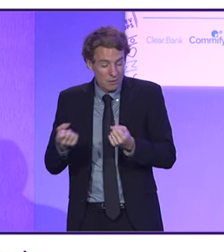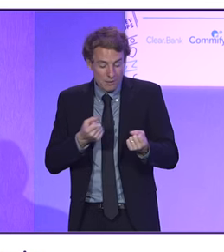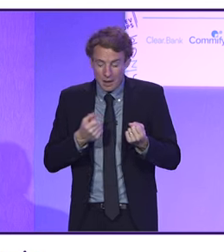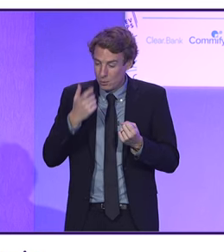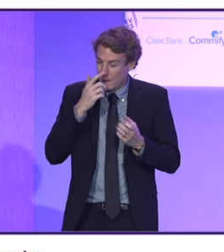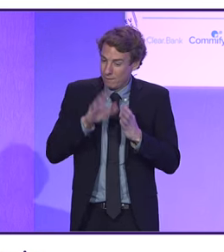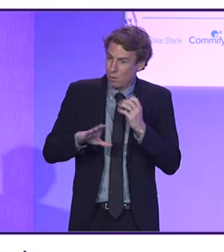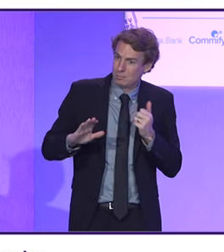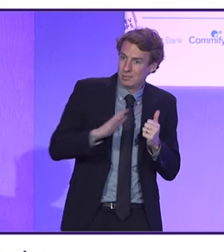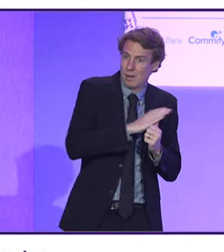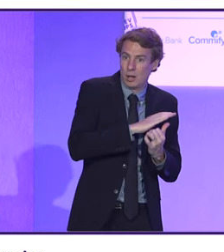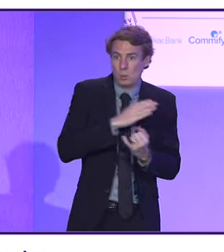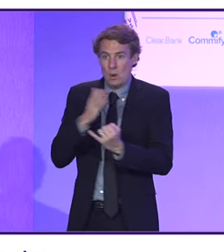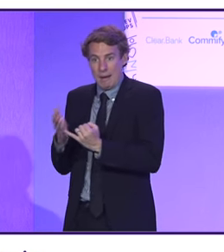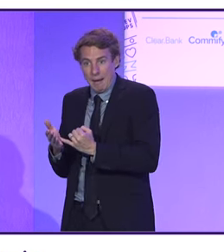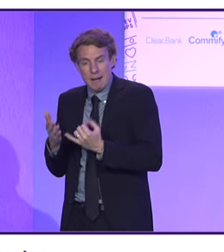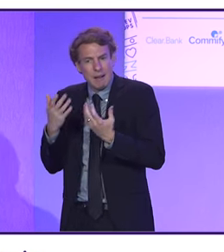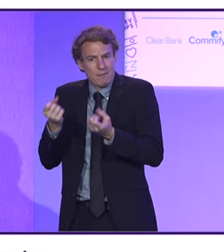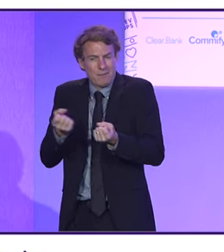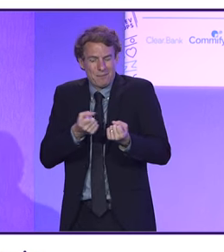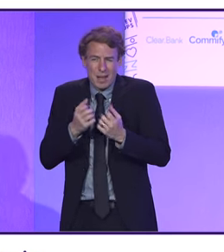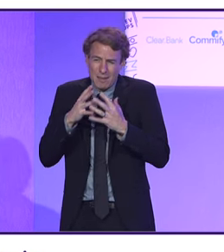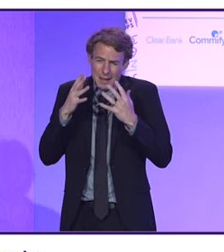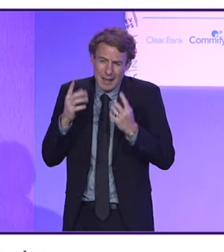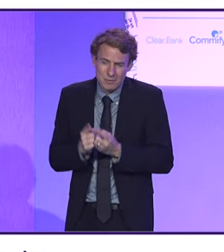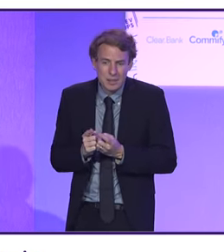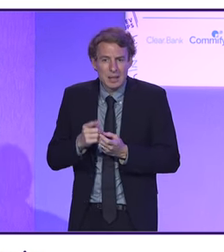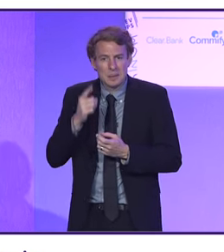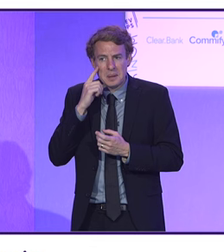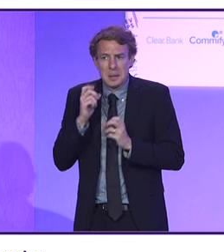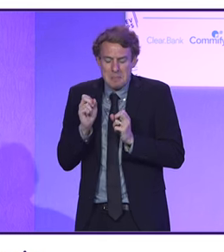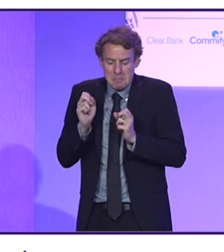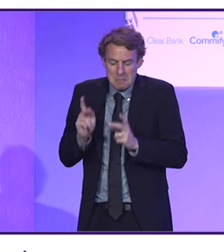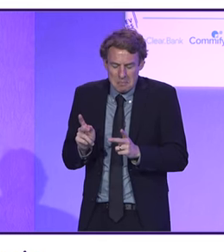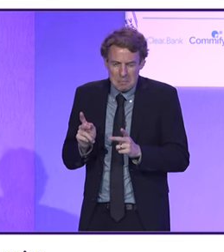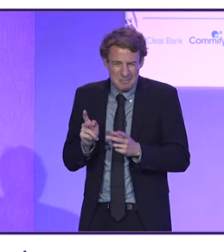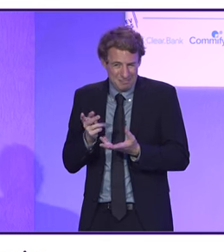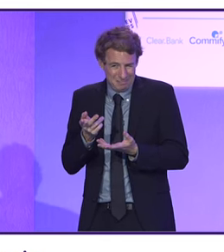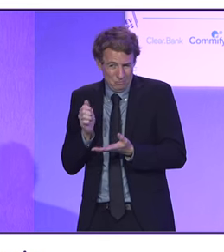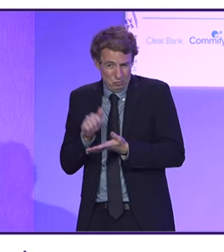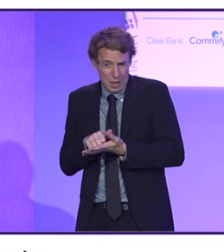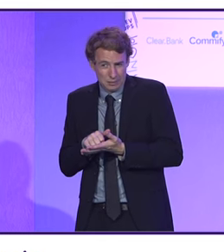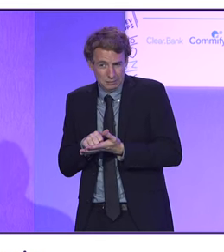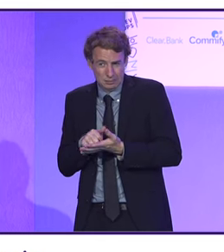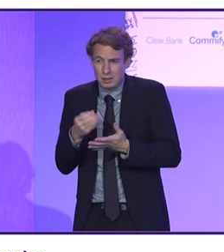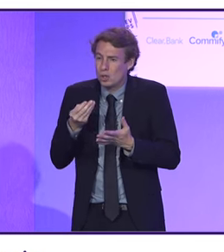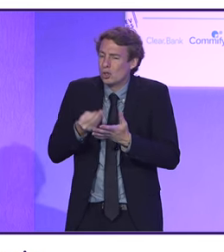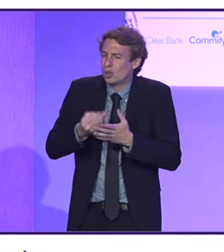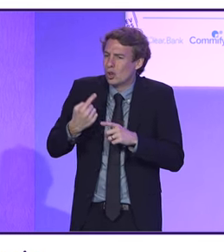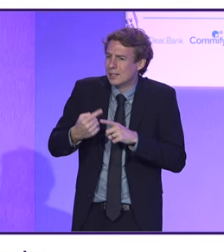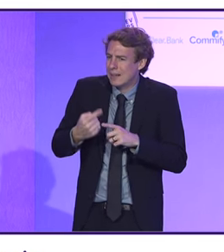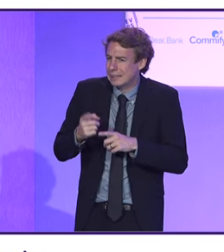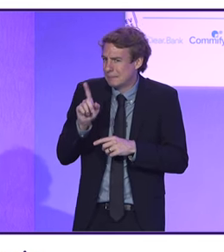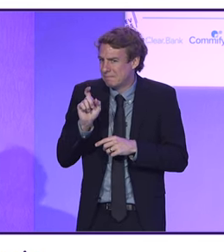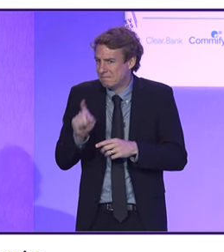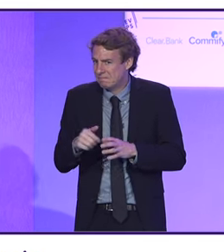of the dependencies, is that actually the right choice for your team? Is that cost effective for your organization? Is that